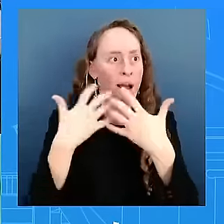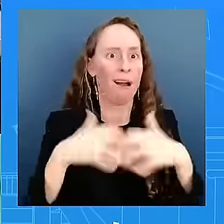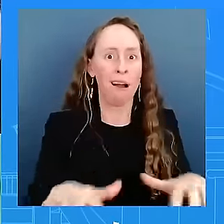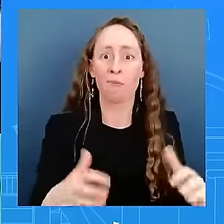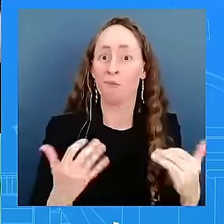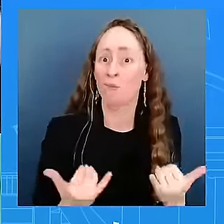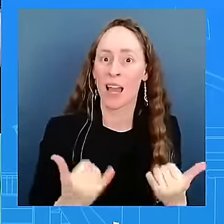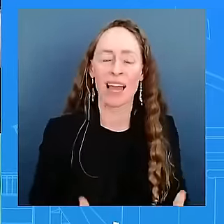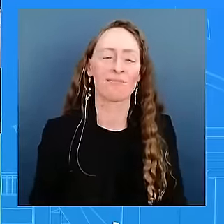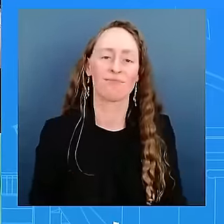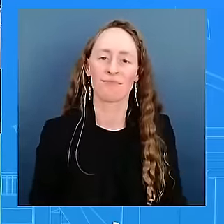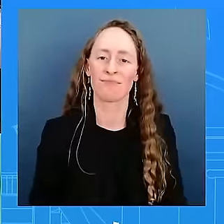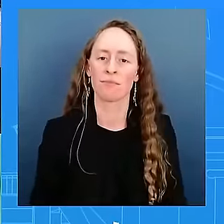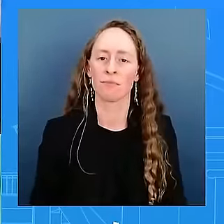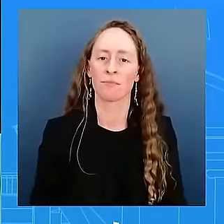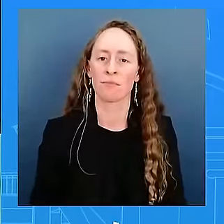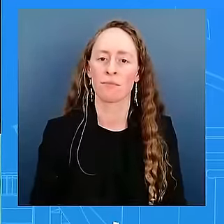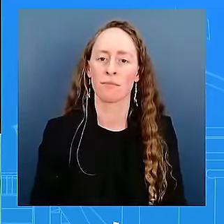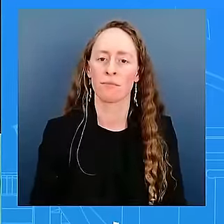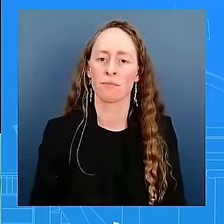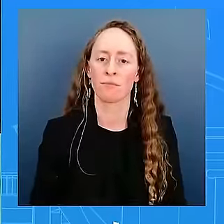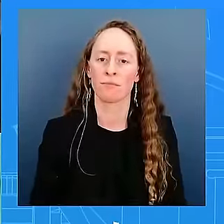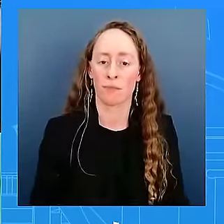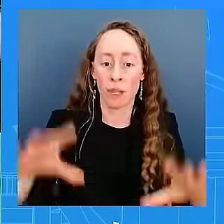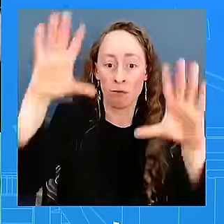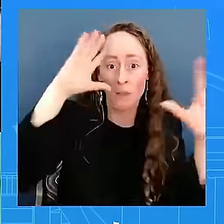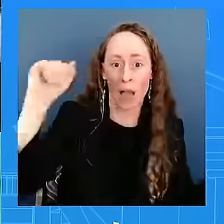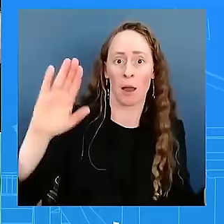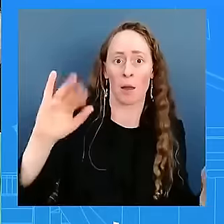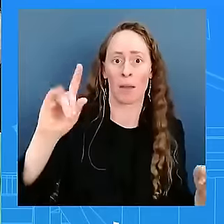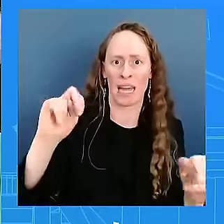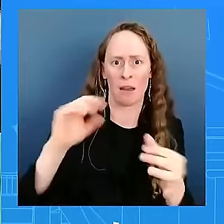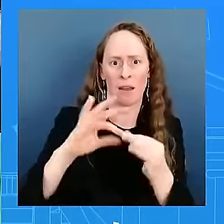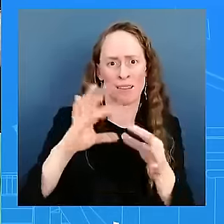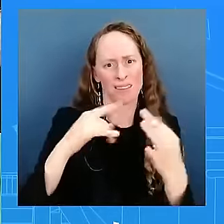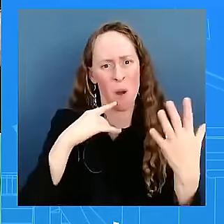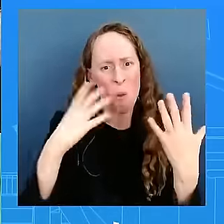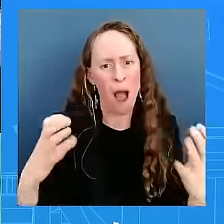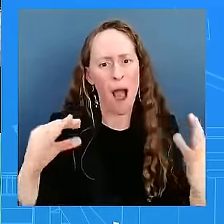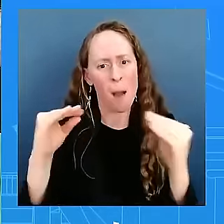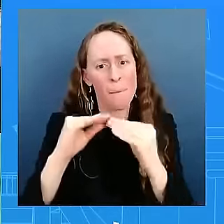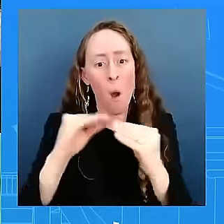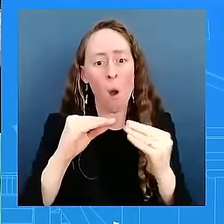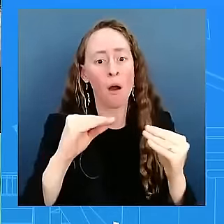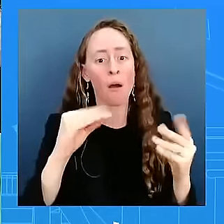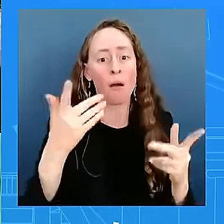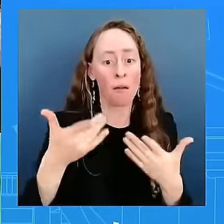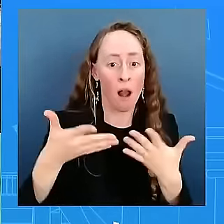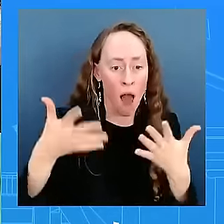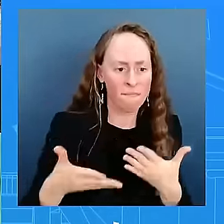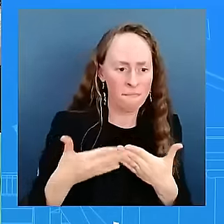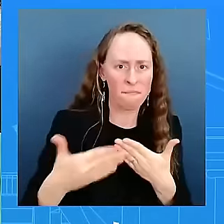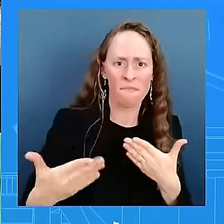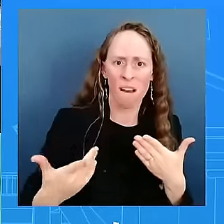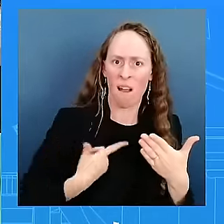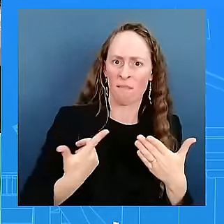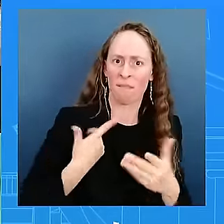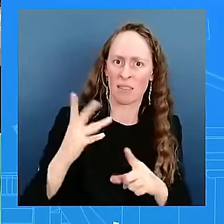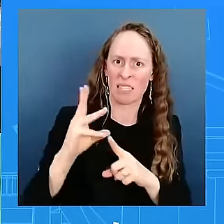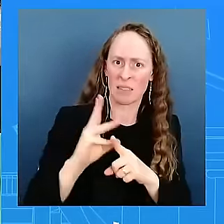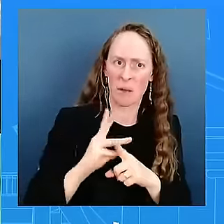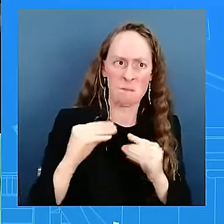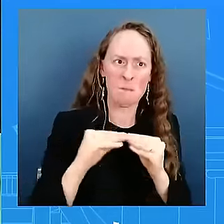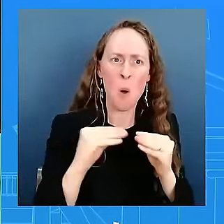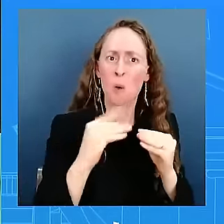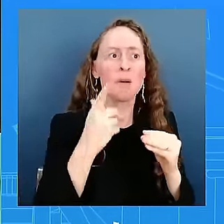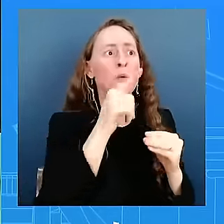remains committed to bringing Americans home during his final 6 months in office. How important was it for him to get this